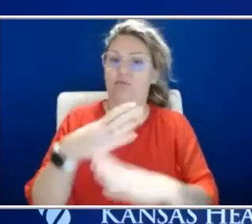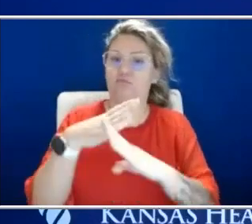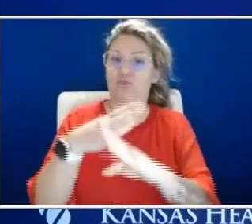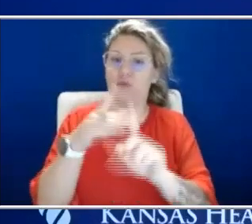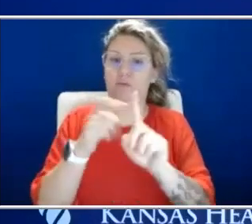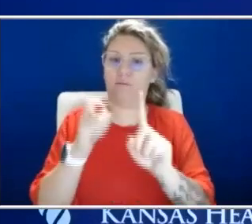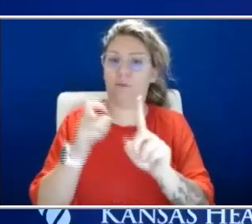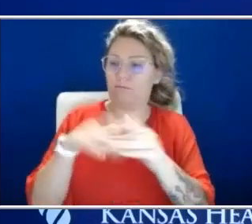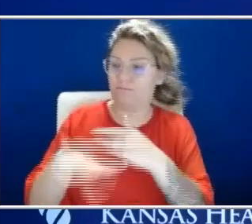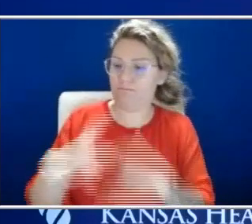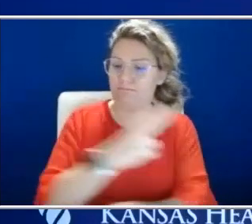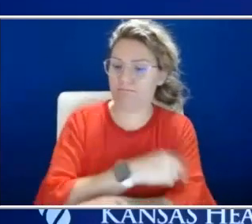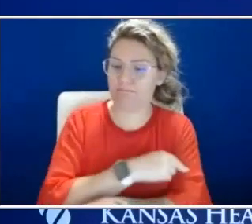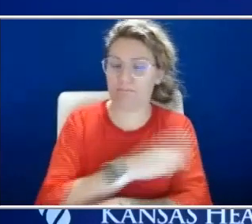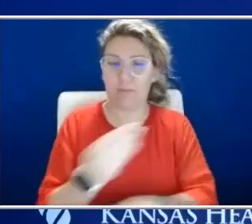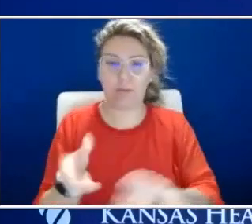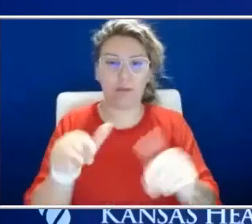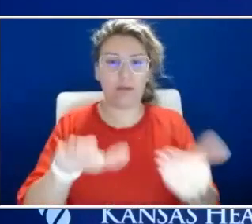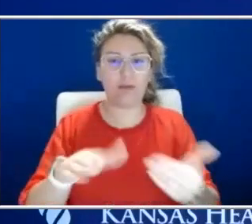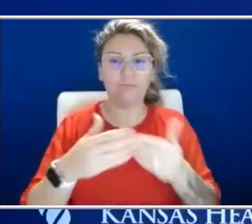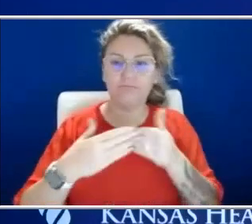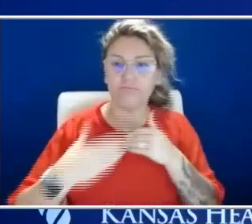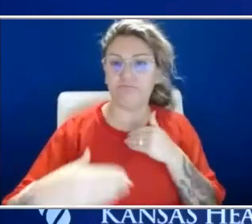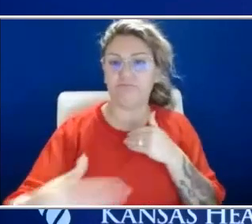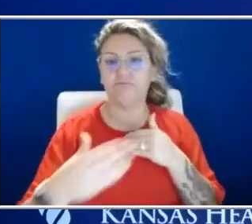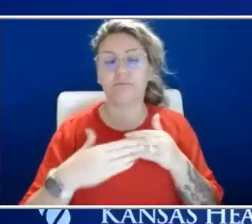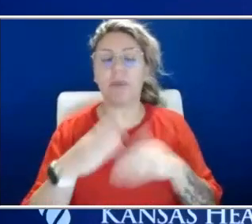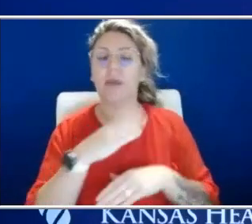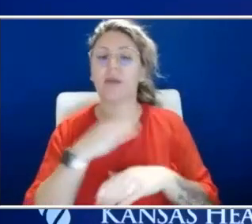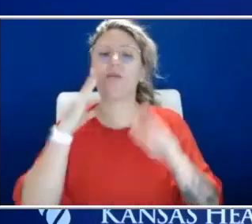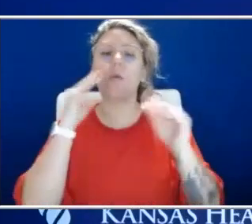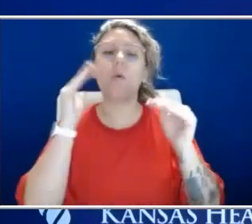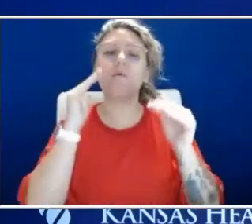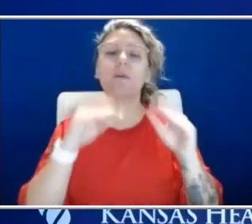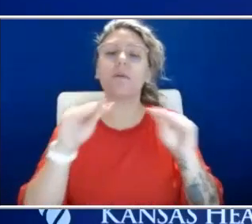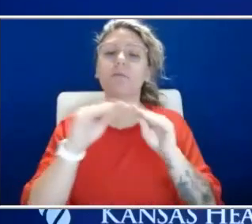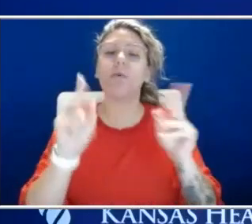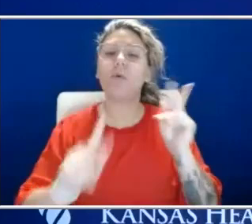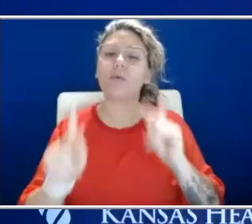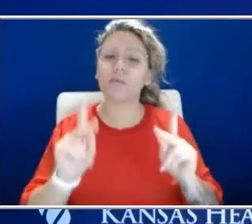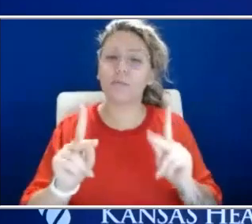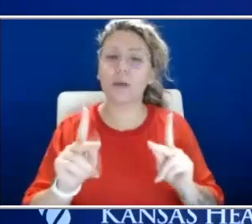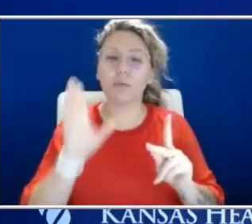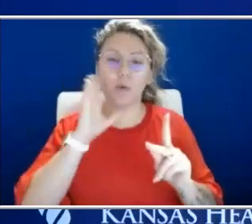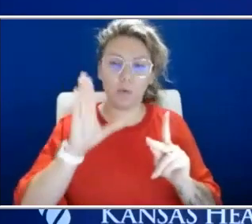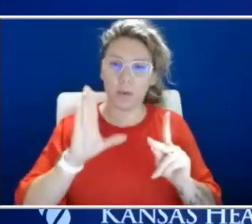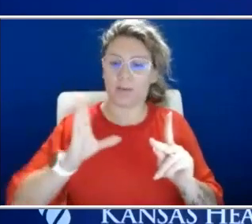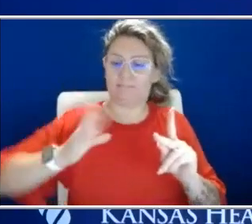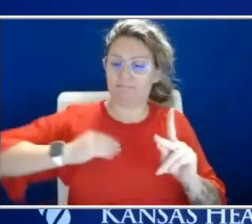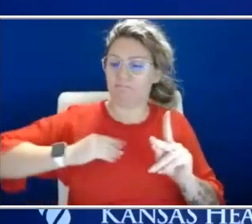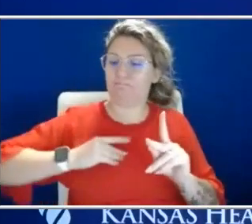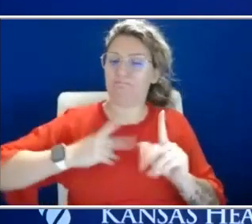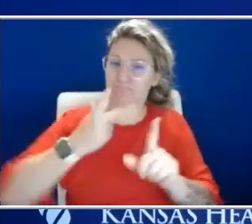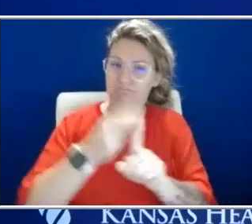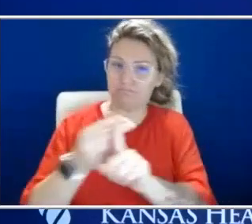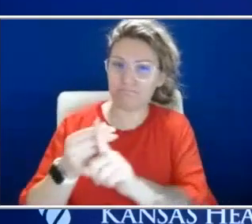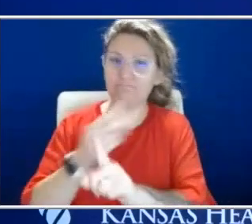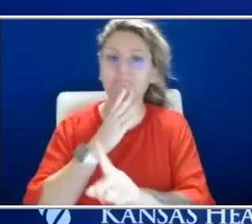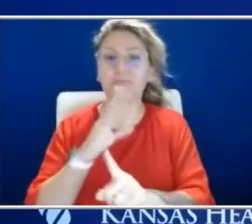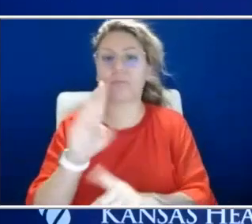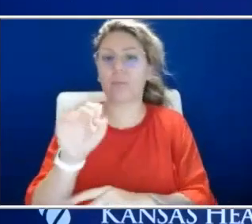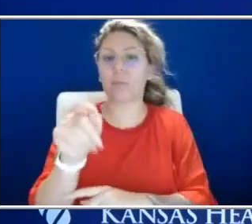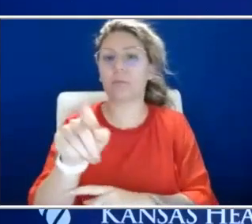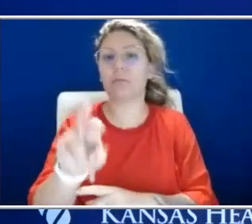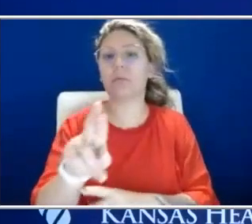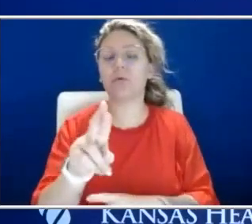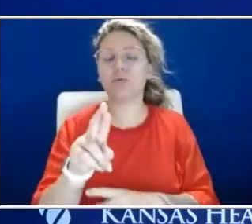hospitalization and death moving forward. So hopefully we do get more people taking up the booster and the vaccine, just so